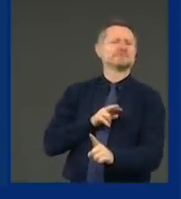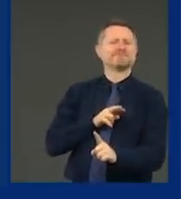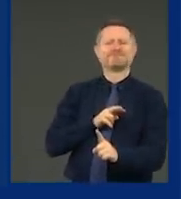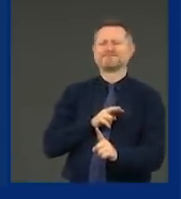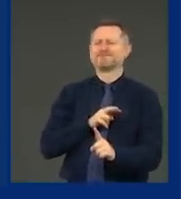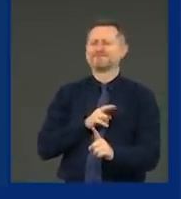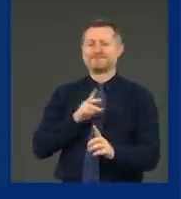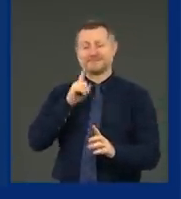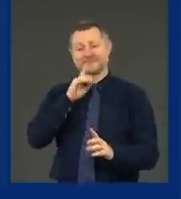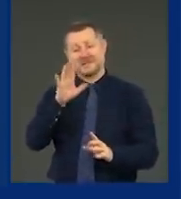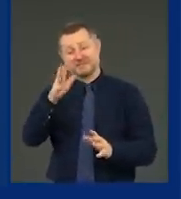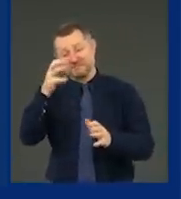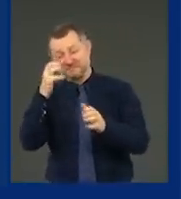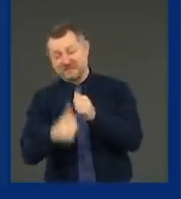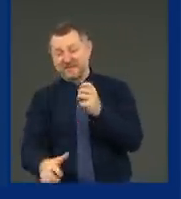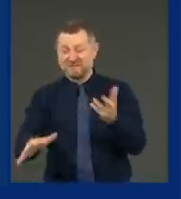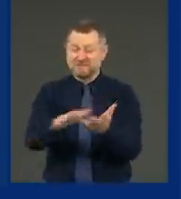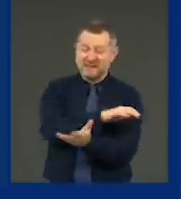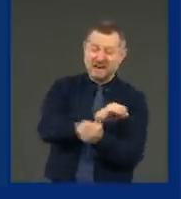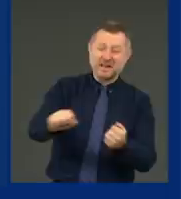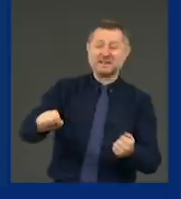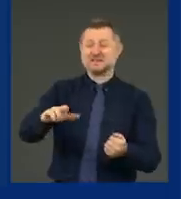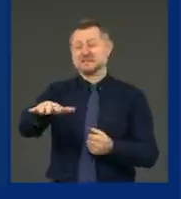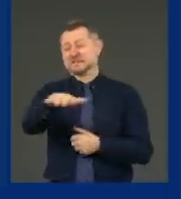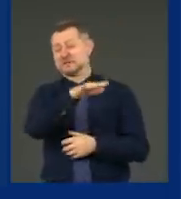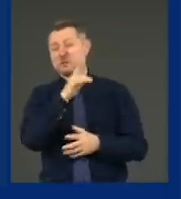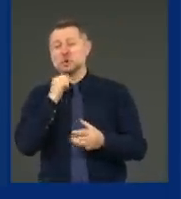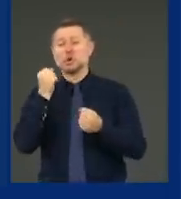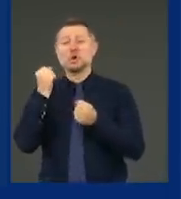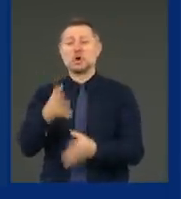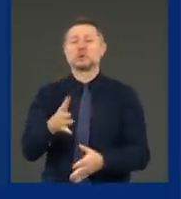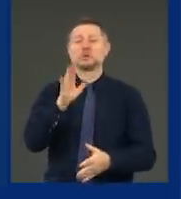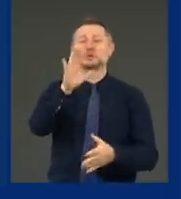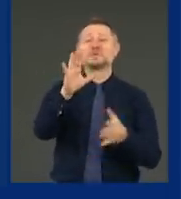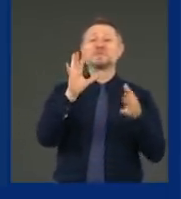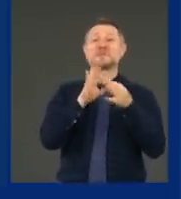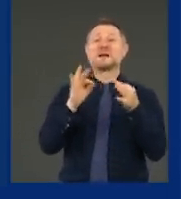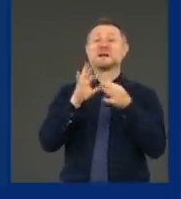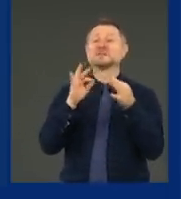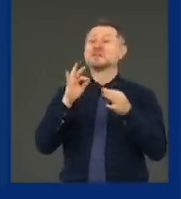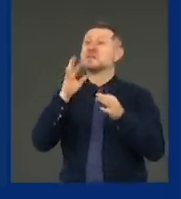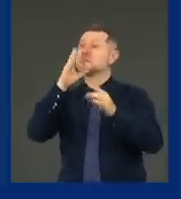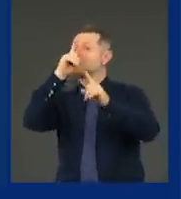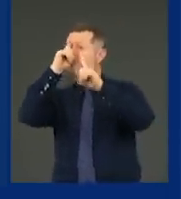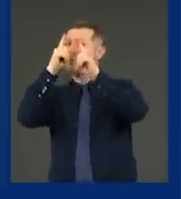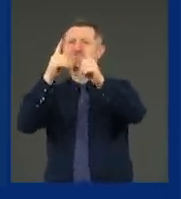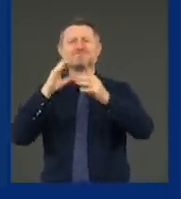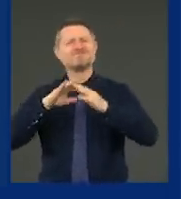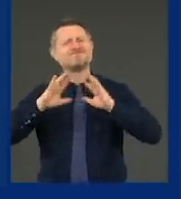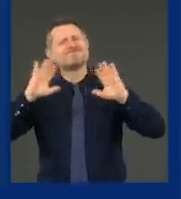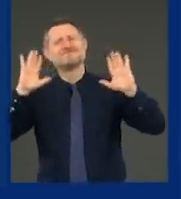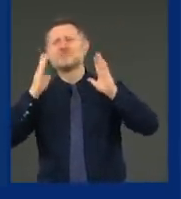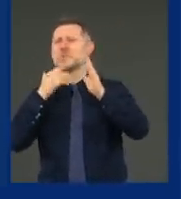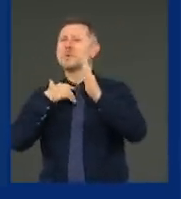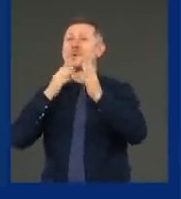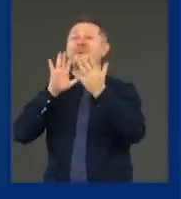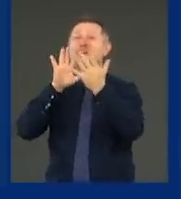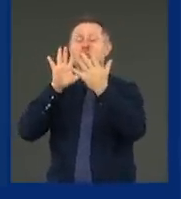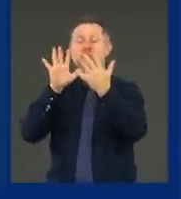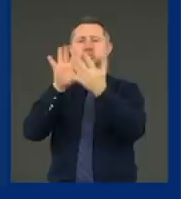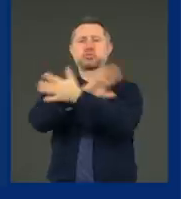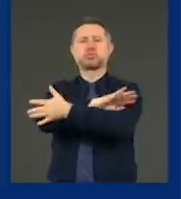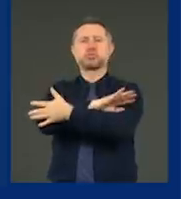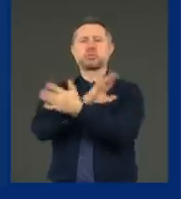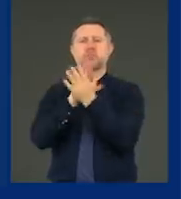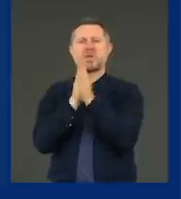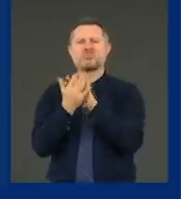righteousness of the message and the mission. And you lose the point by the